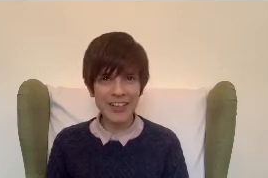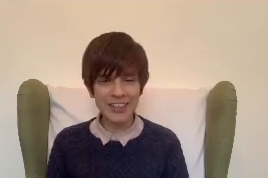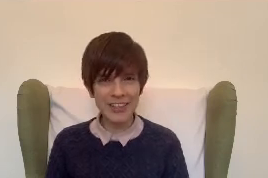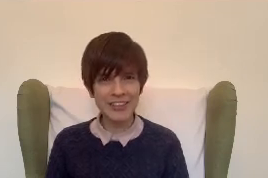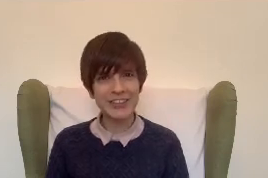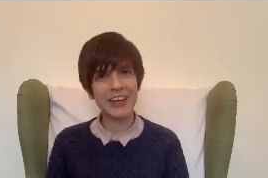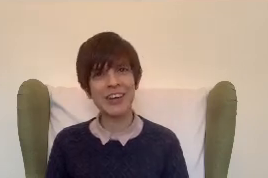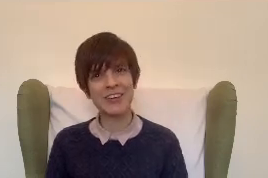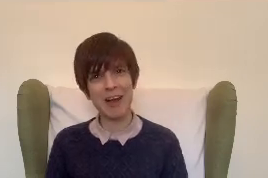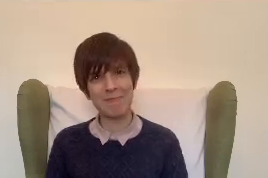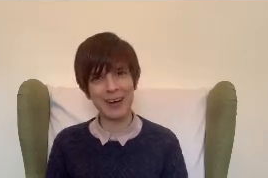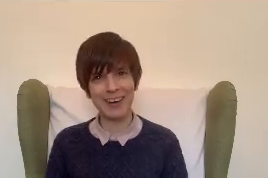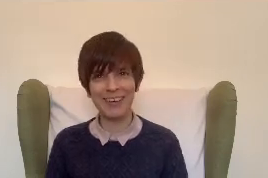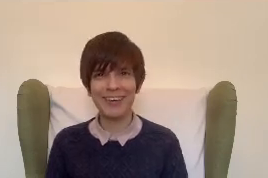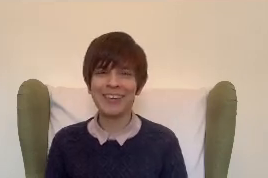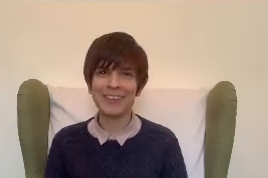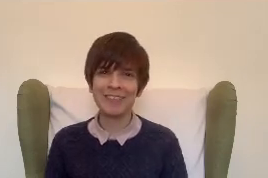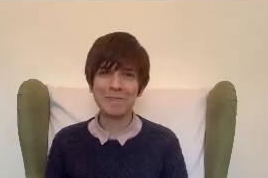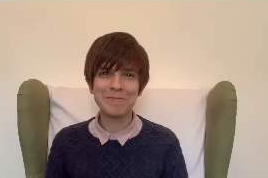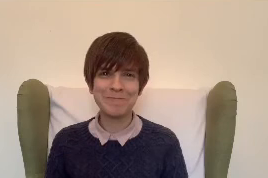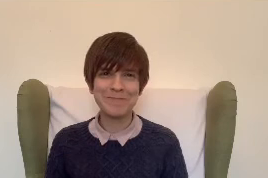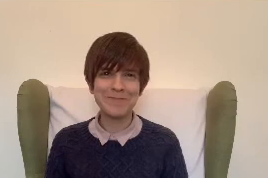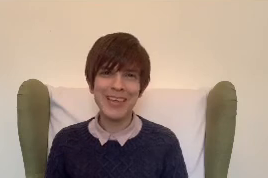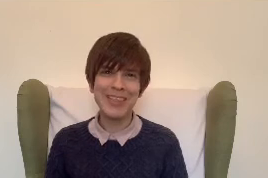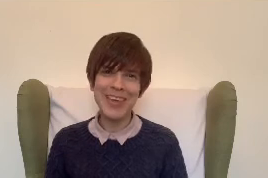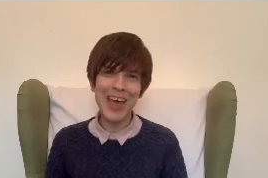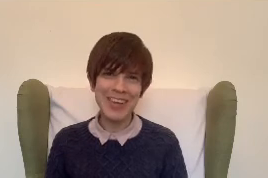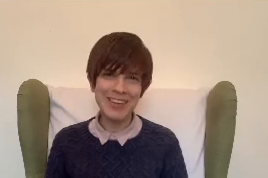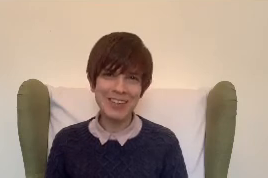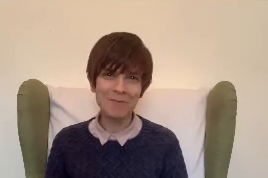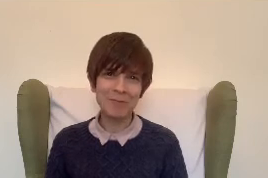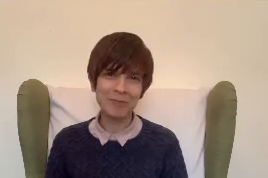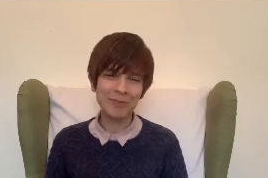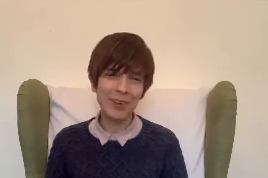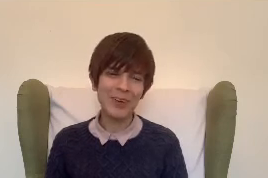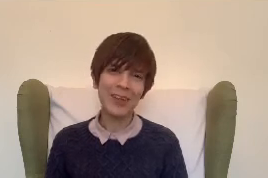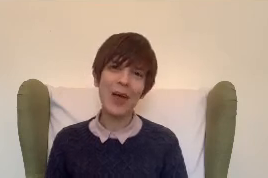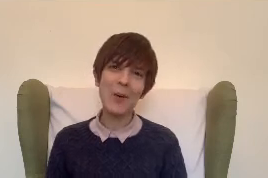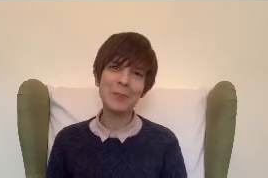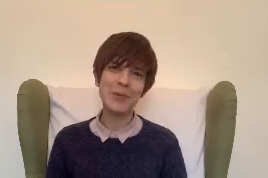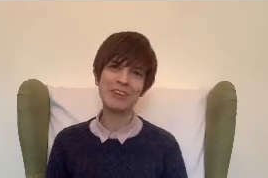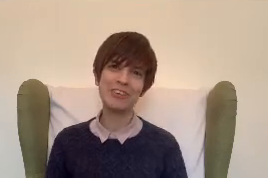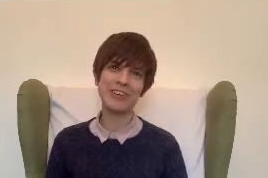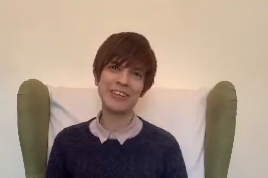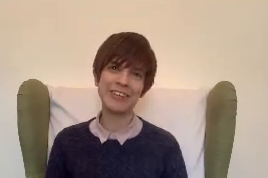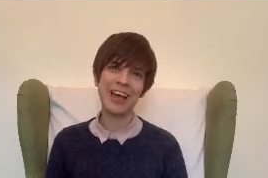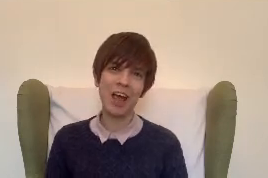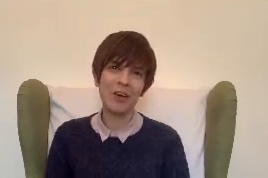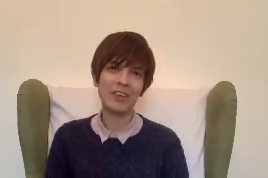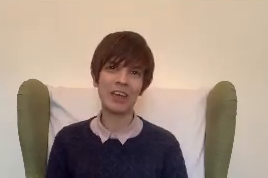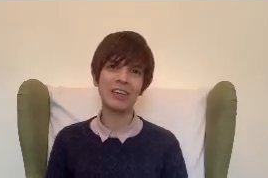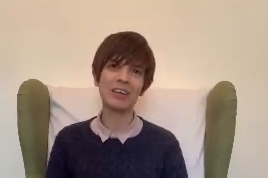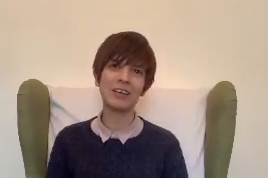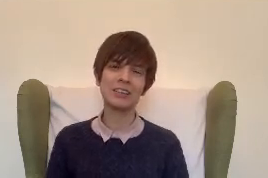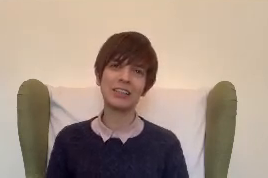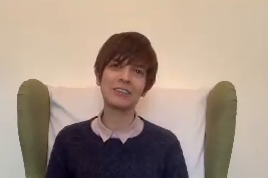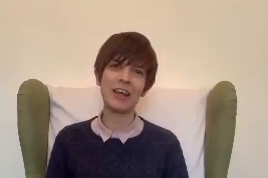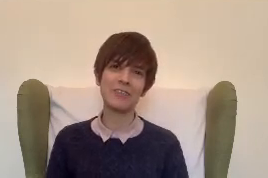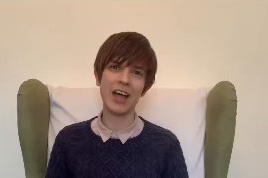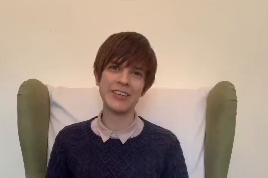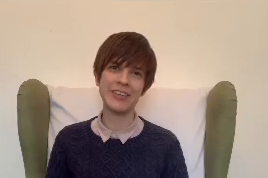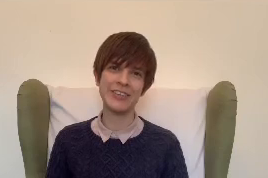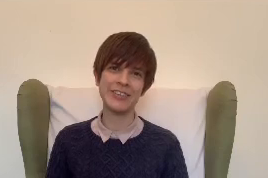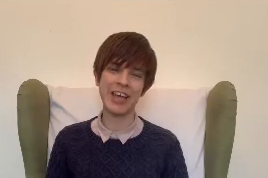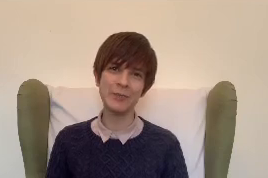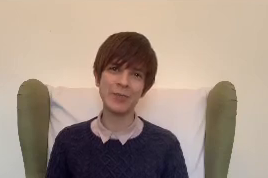Red Riding Hood, and Grandma. The end. Well, I hope you enjoyed our take on Little